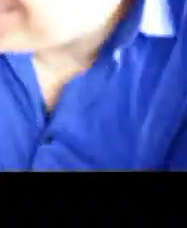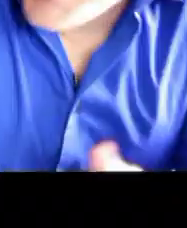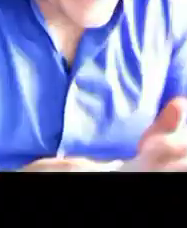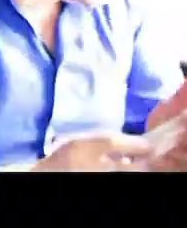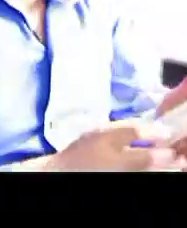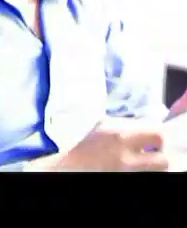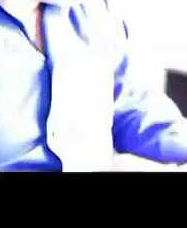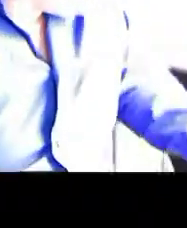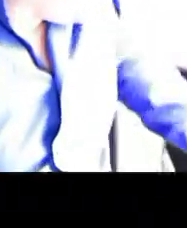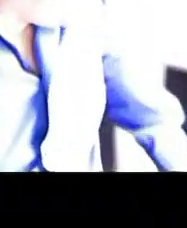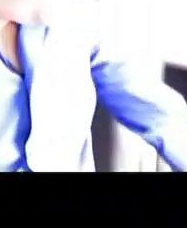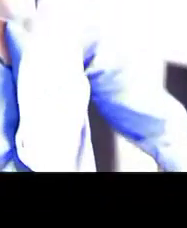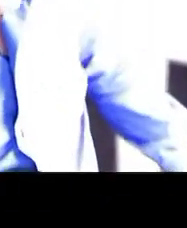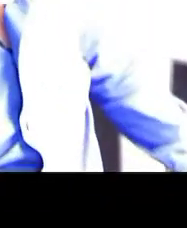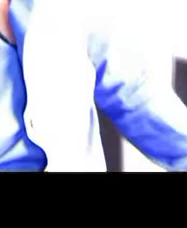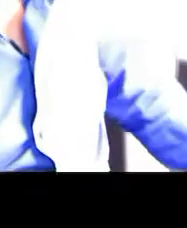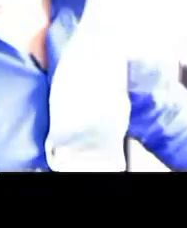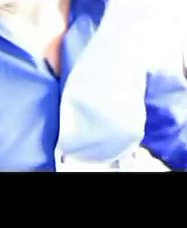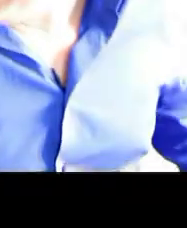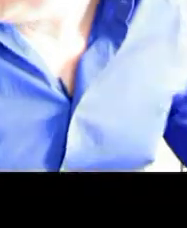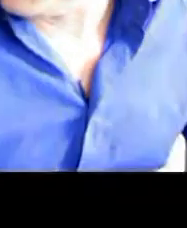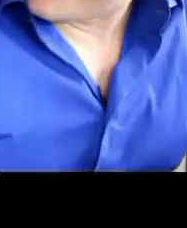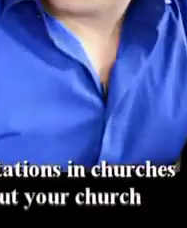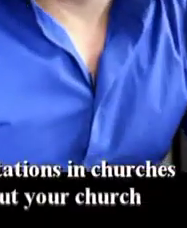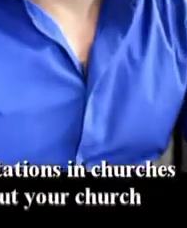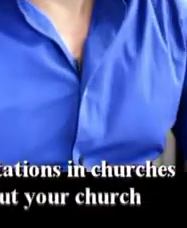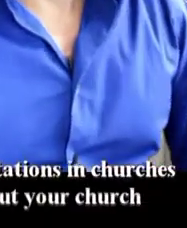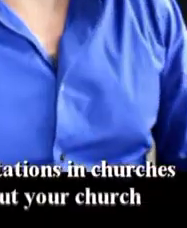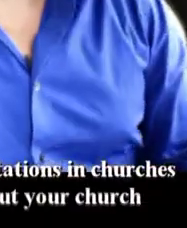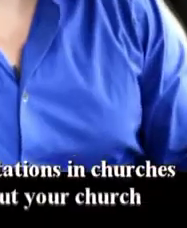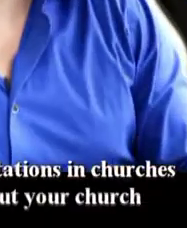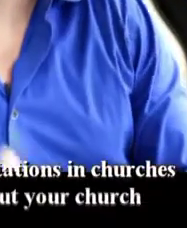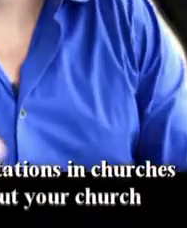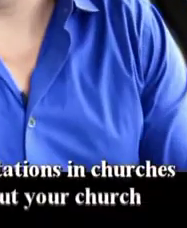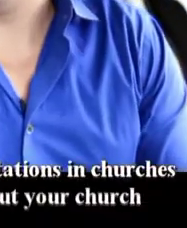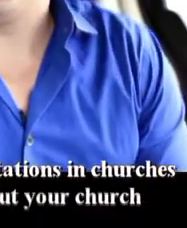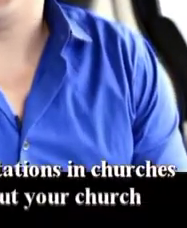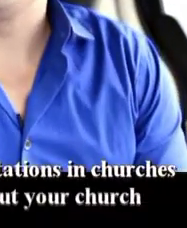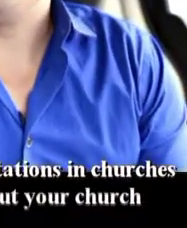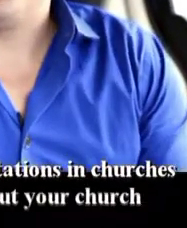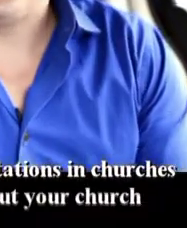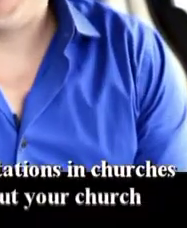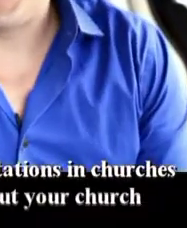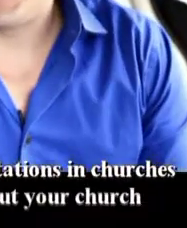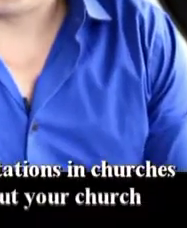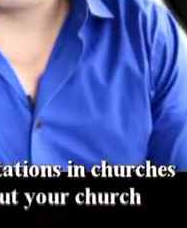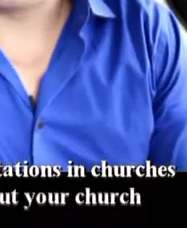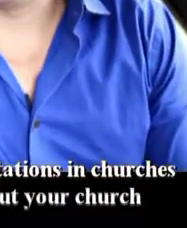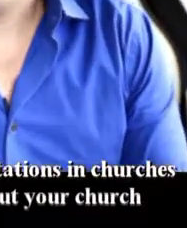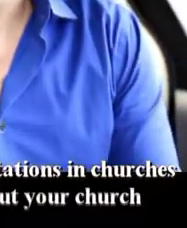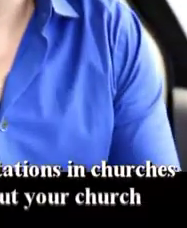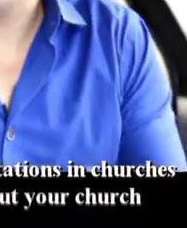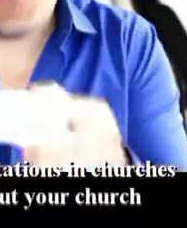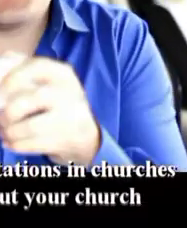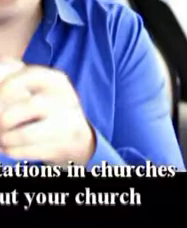Good to see you guys. Happy to be here. Thank you for coming. So we're encouraging evangelism and invitation in churches, not just Thomas Road